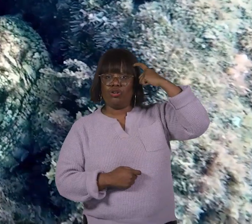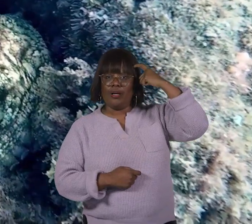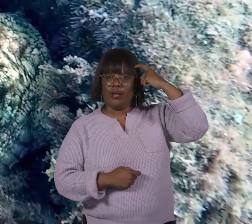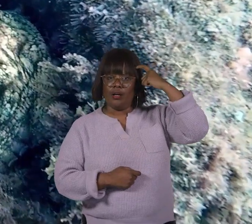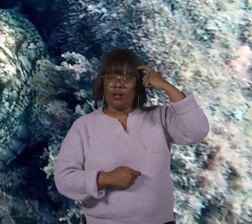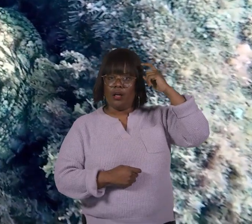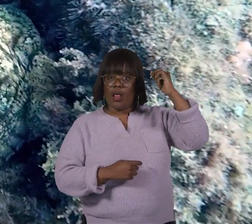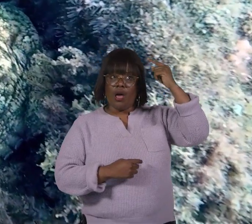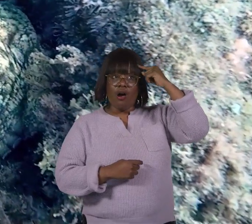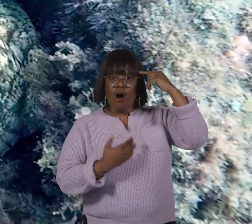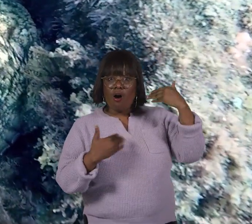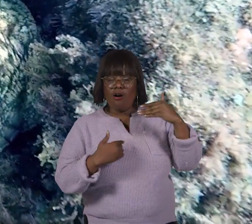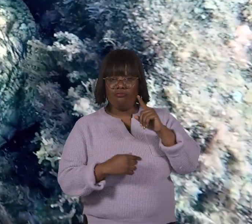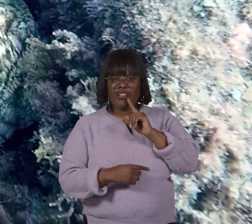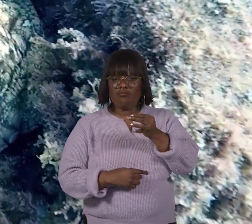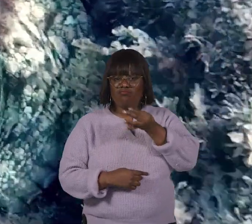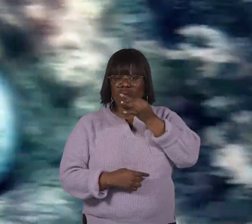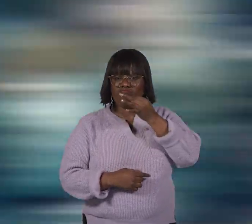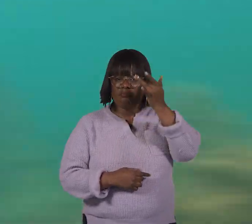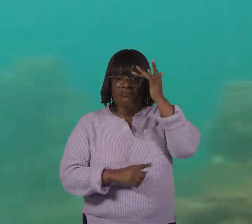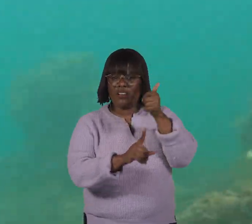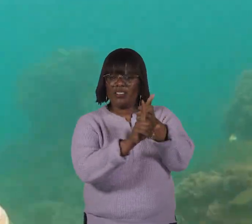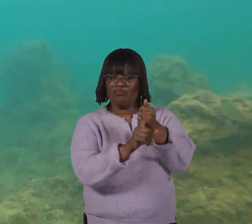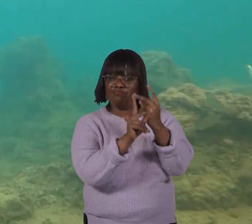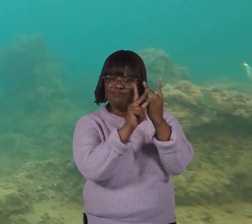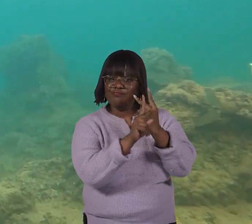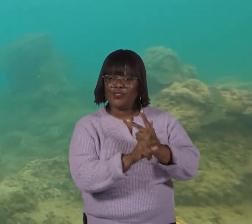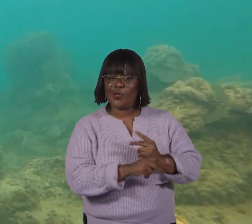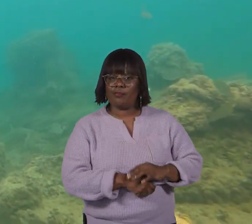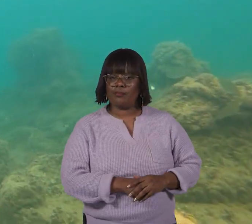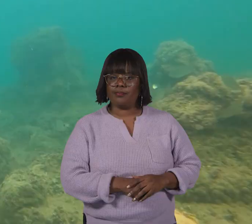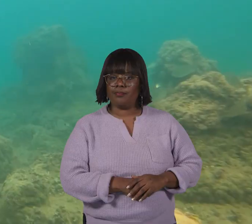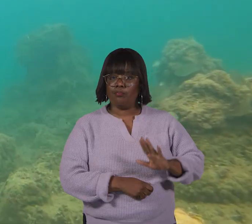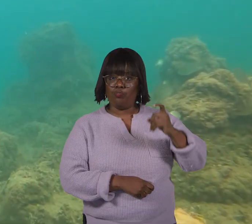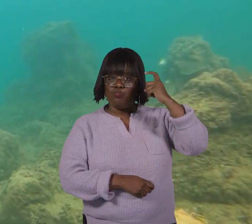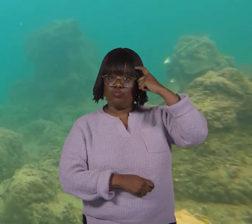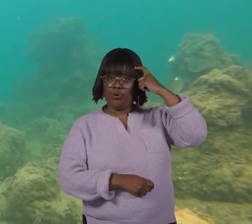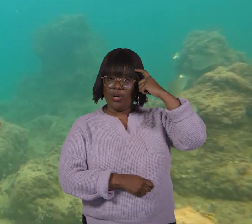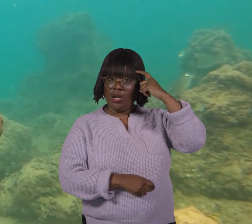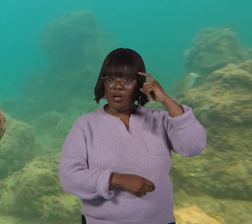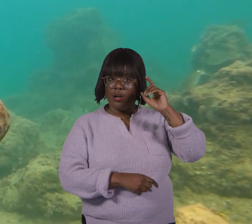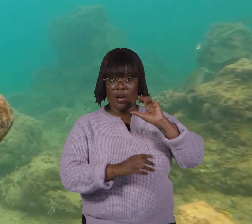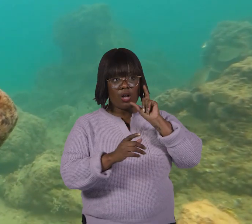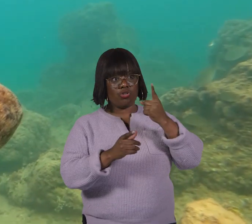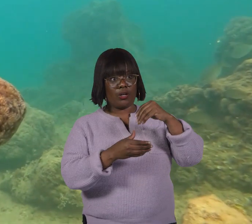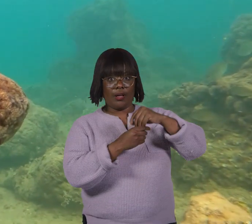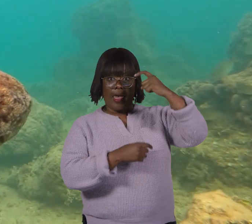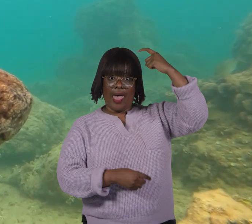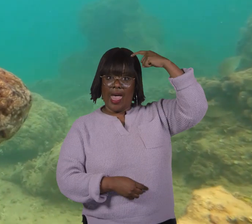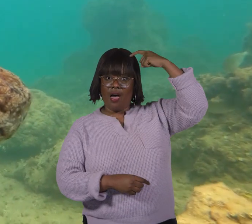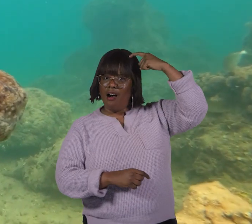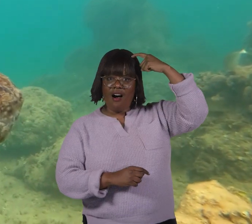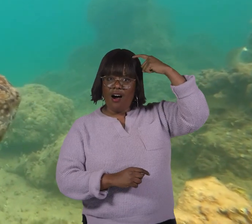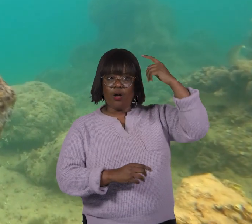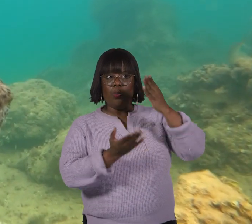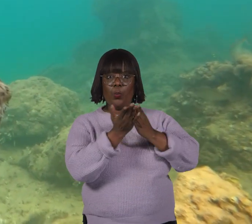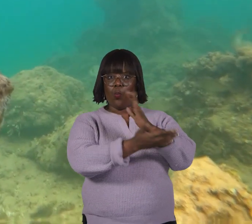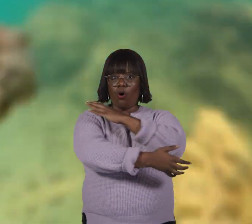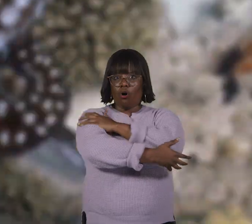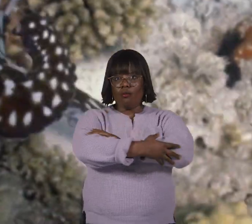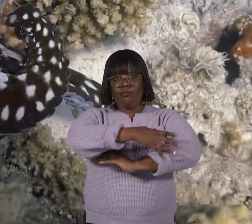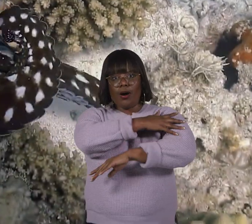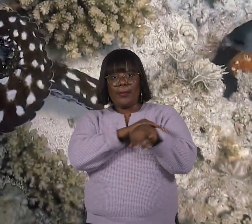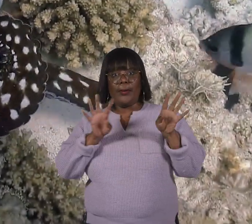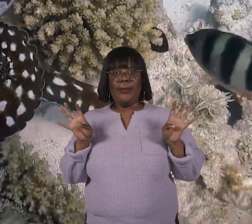invertebrates and are really smart. This is because their brains are not just in their heads, but in their arms too.